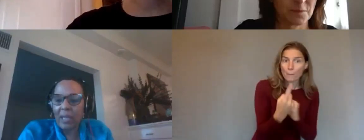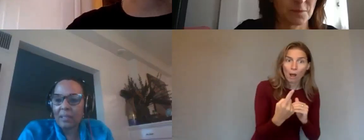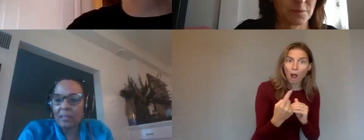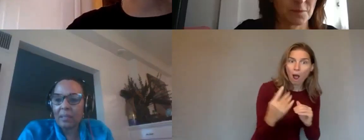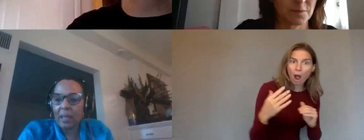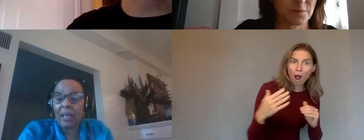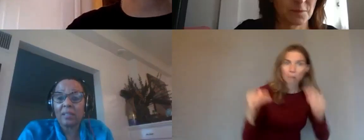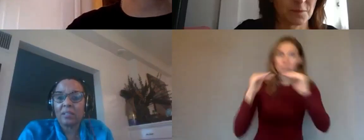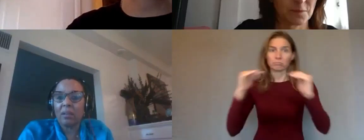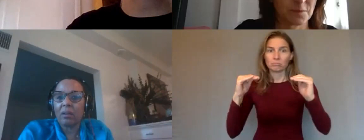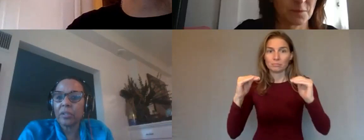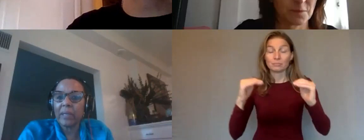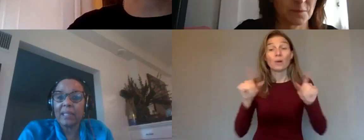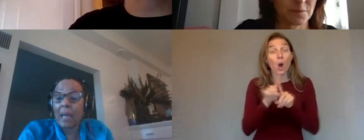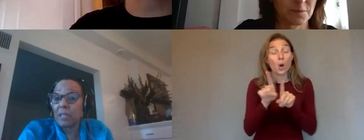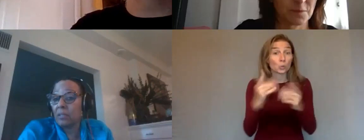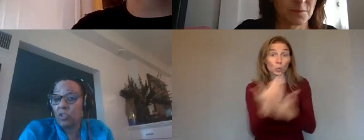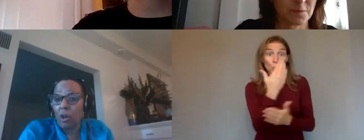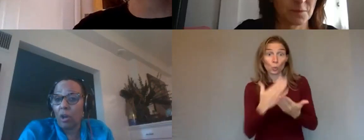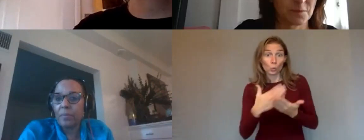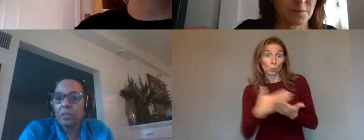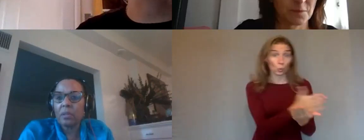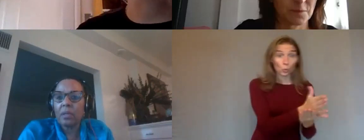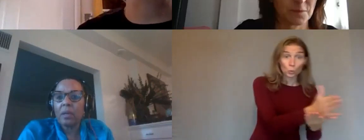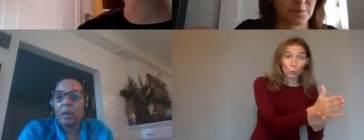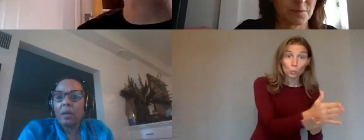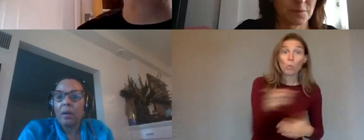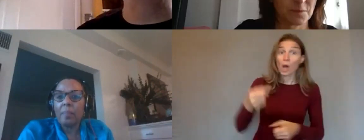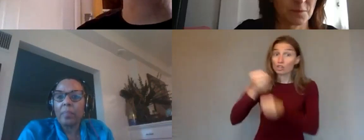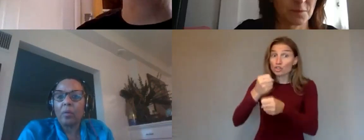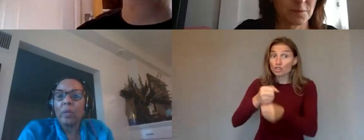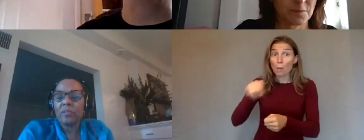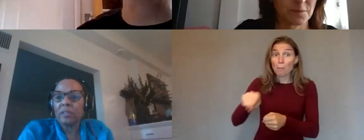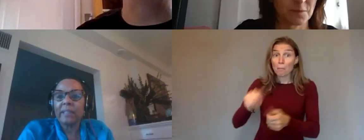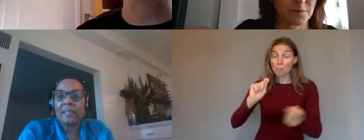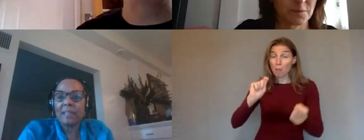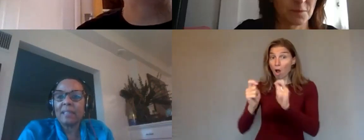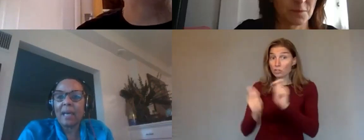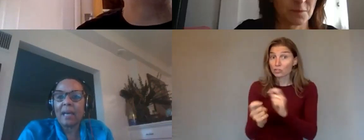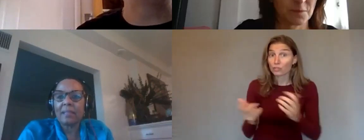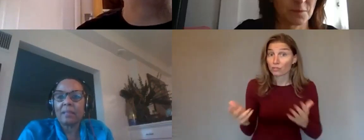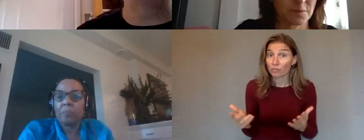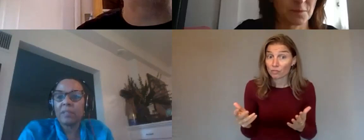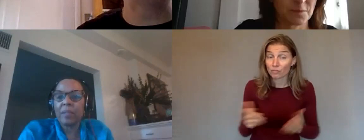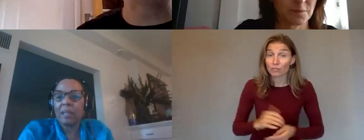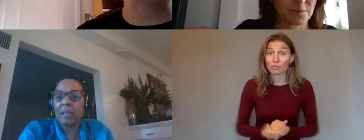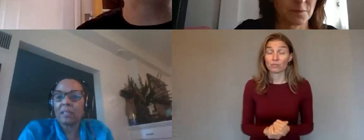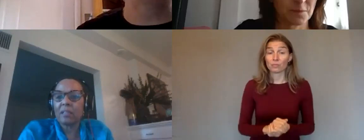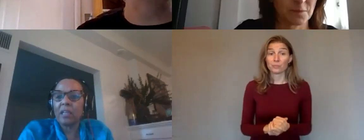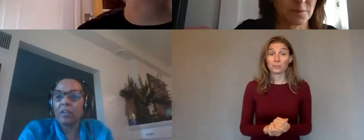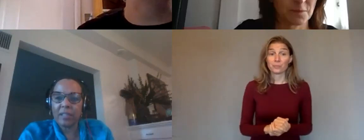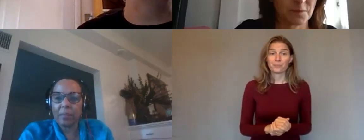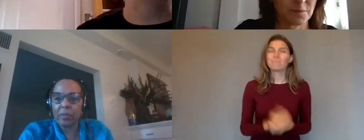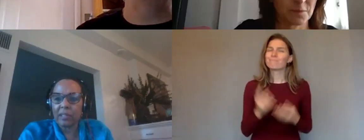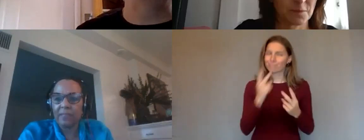new ways. It's altering and adapting jobs. We certainly see it as something